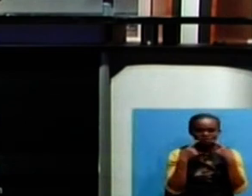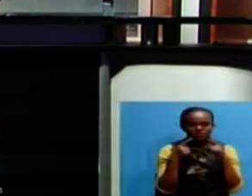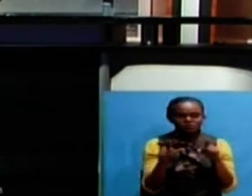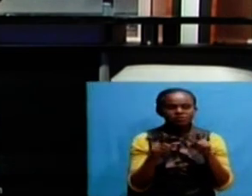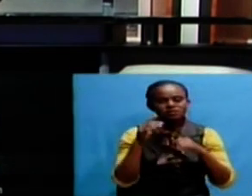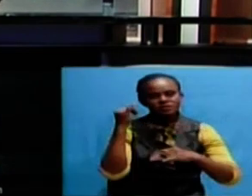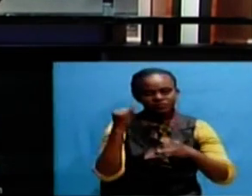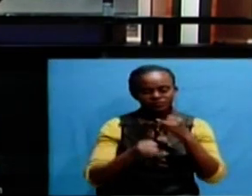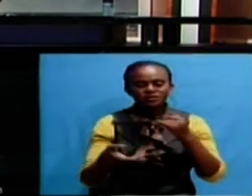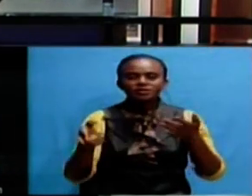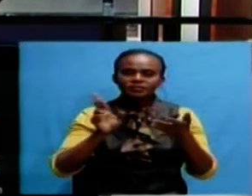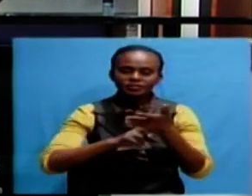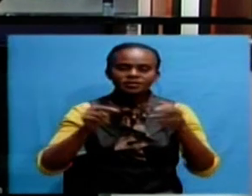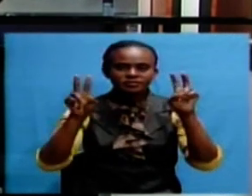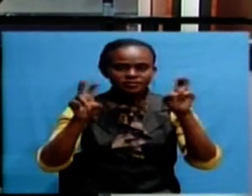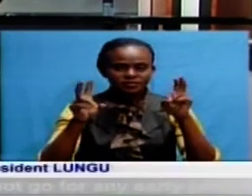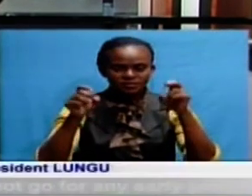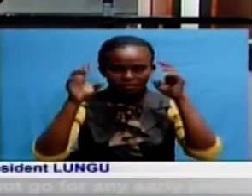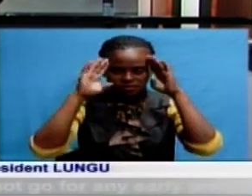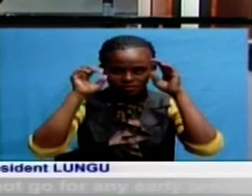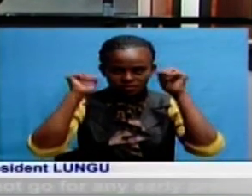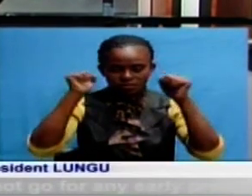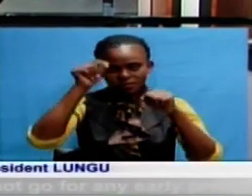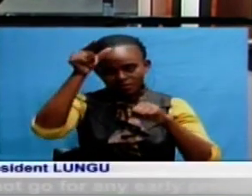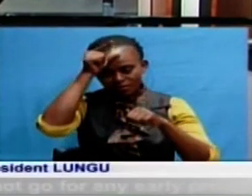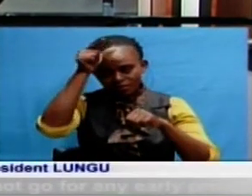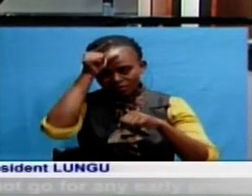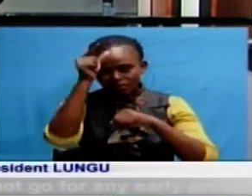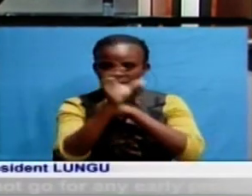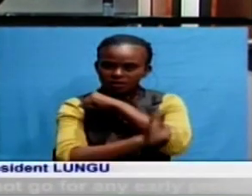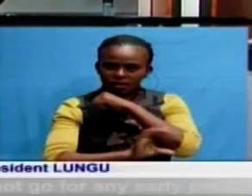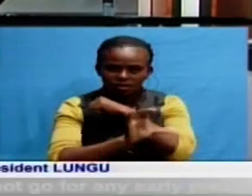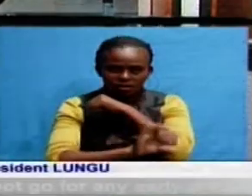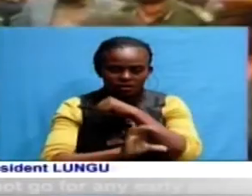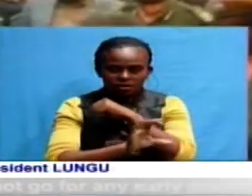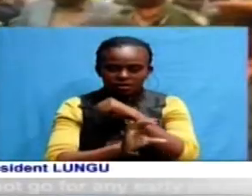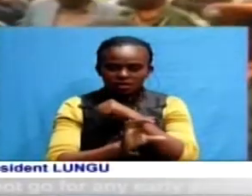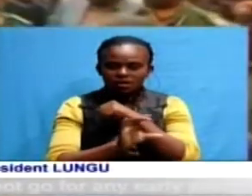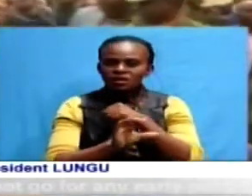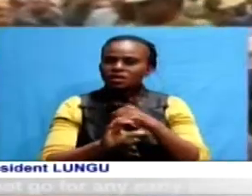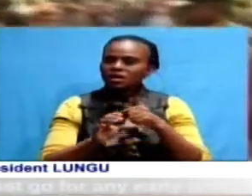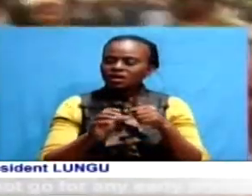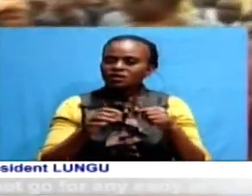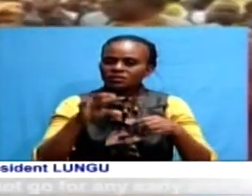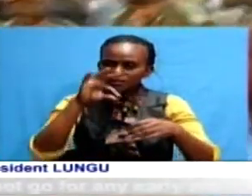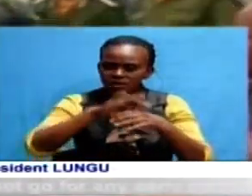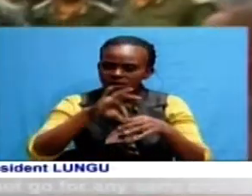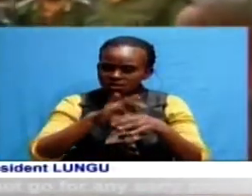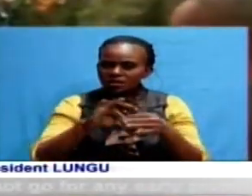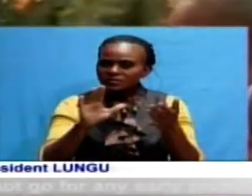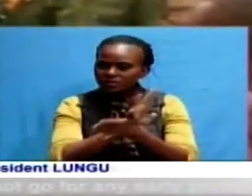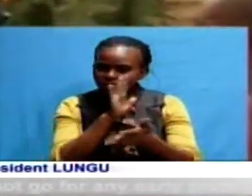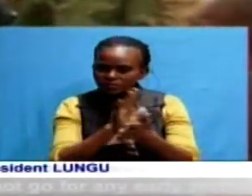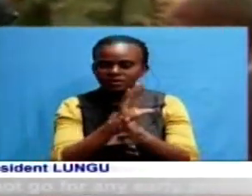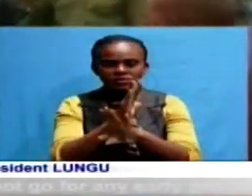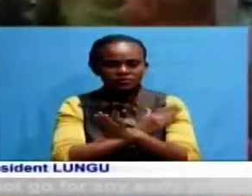the headlines again. President Edgar Lungu says that the country will not go for any early presidential election before